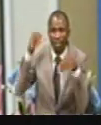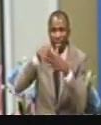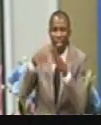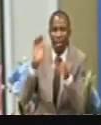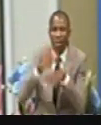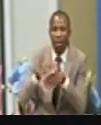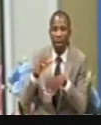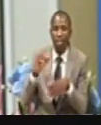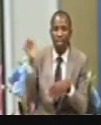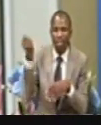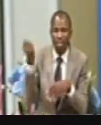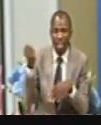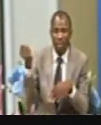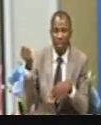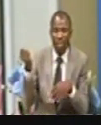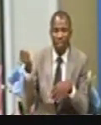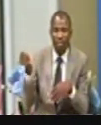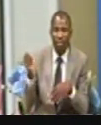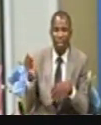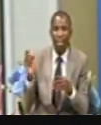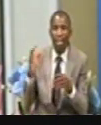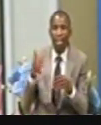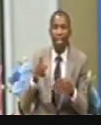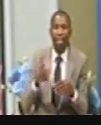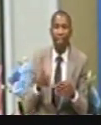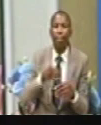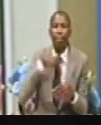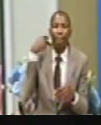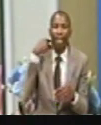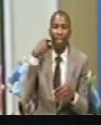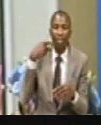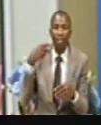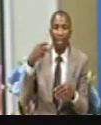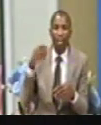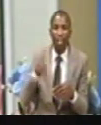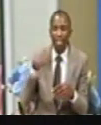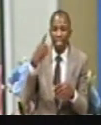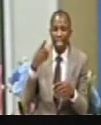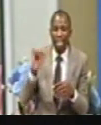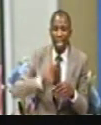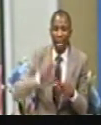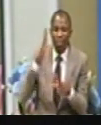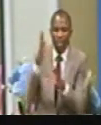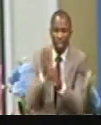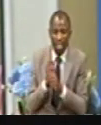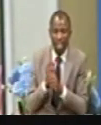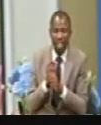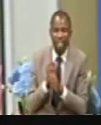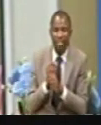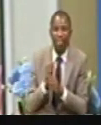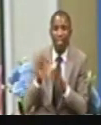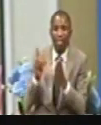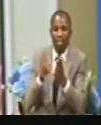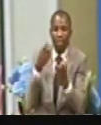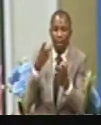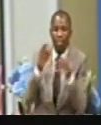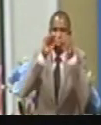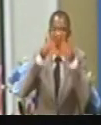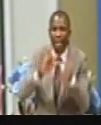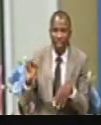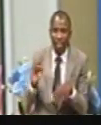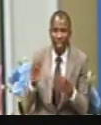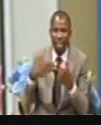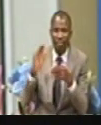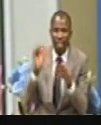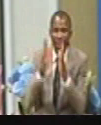that Sunday because I came in late Saturday. Then on Sunday, Papa said, you are going to receive double dose.